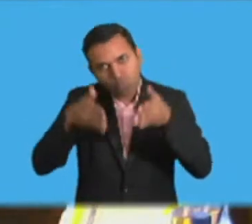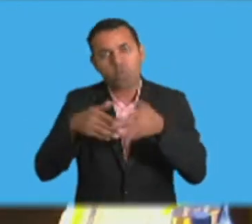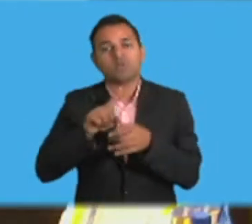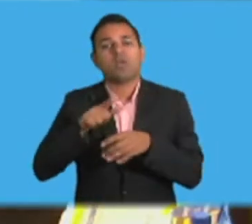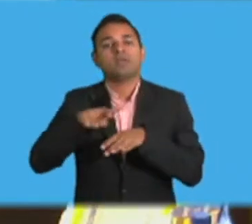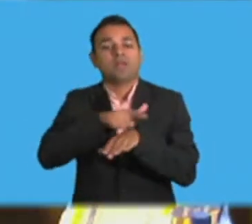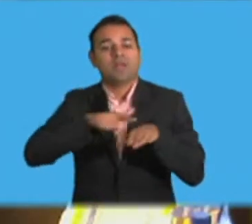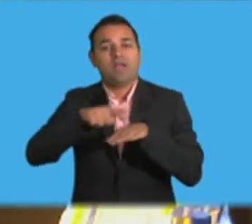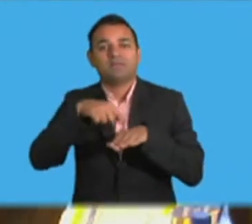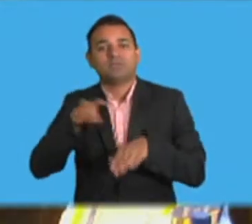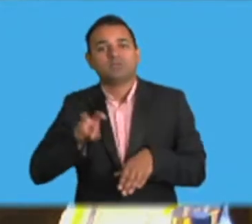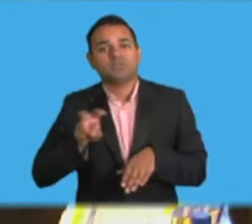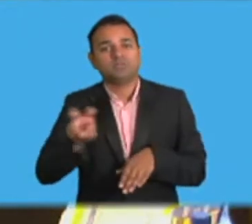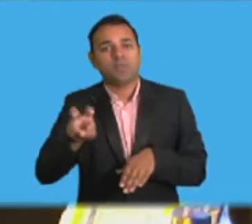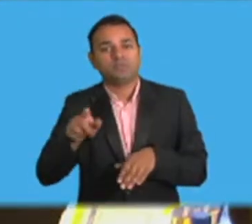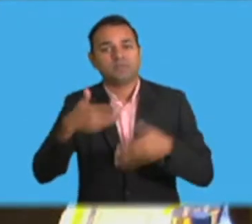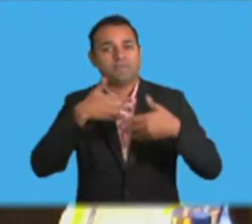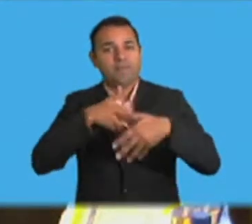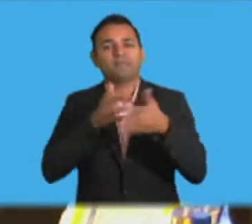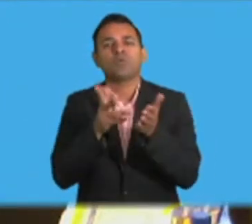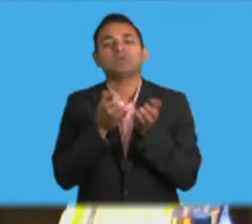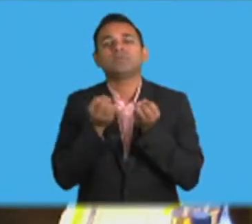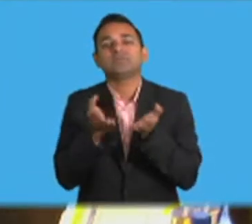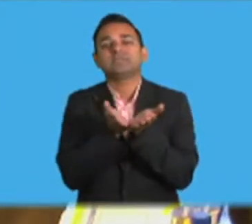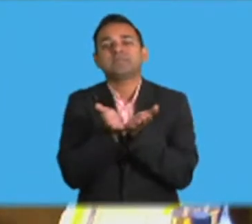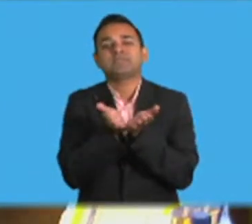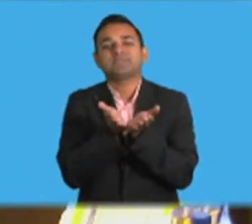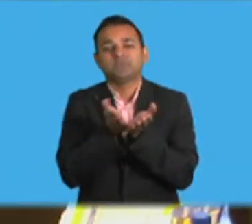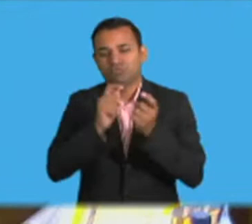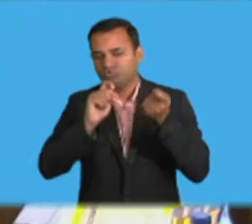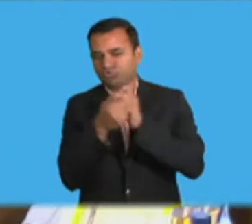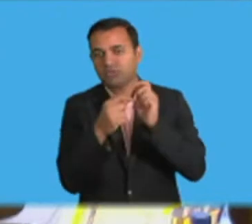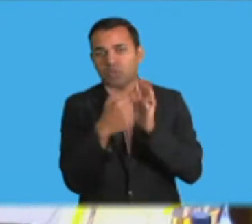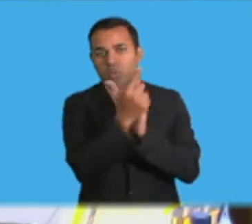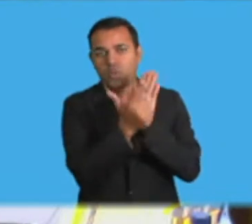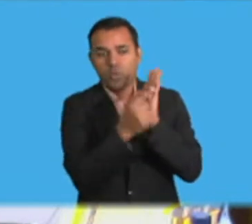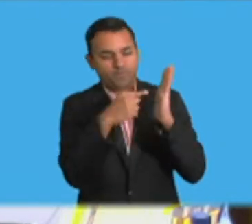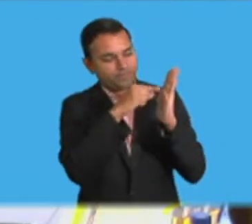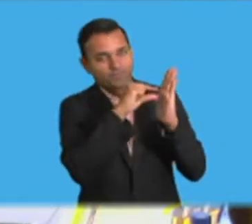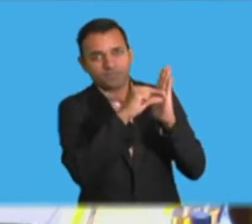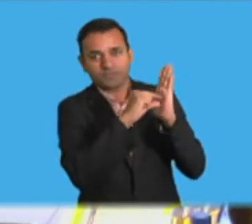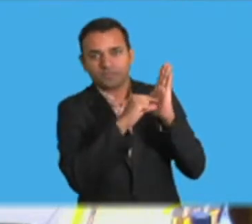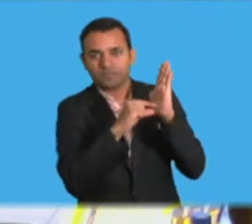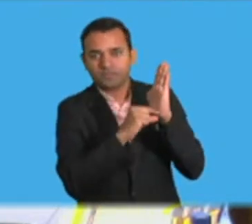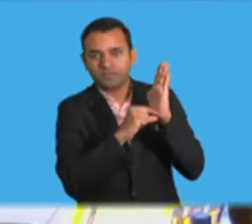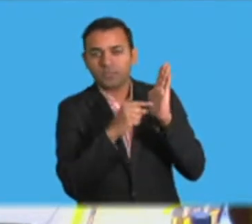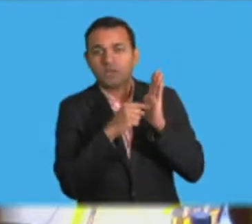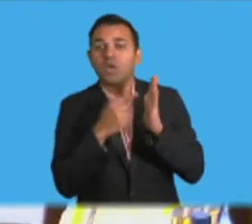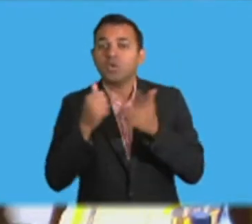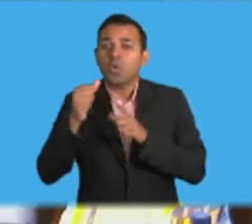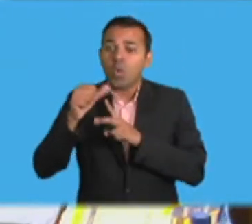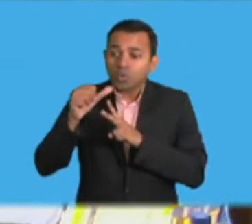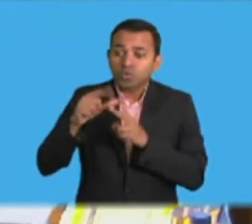Amendment Regulation 2017. Madam Speaker, it is also to improve and modernize services